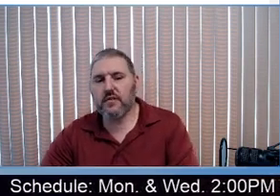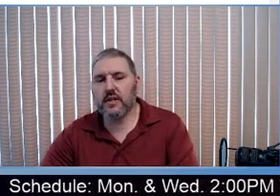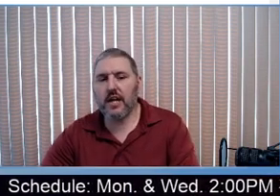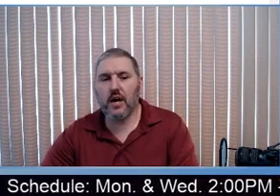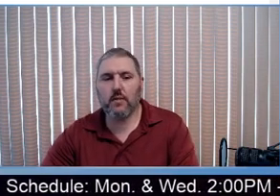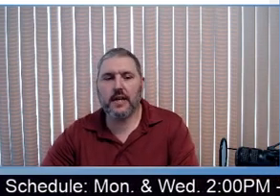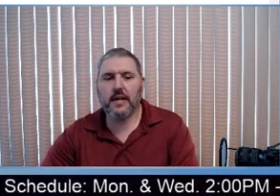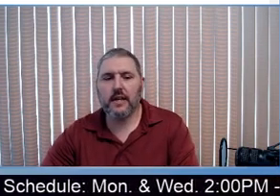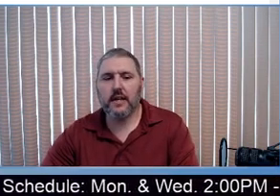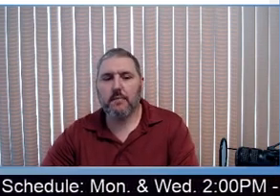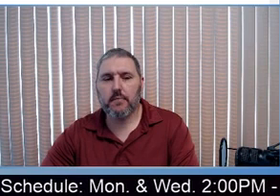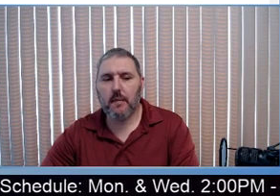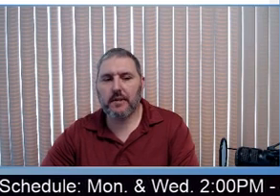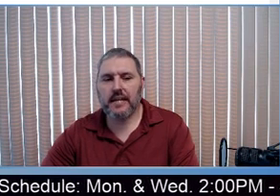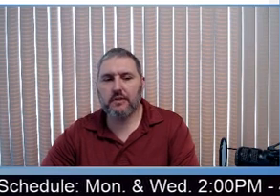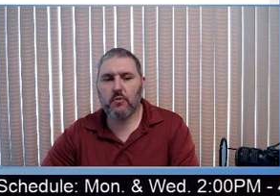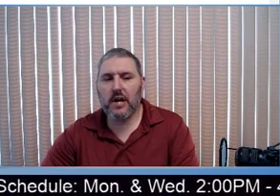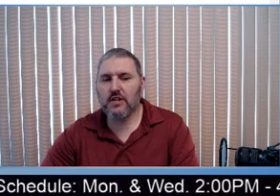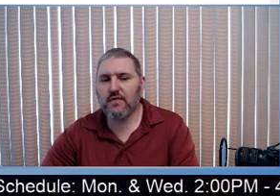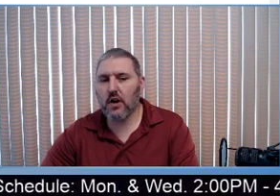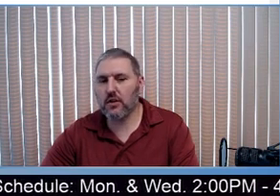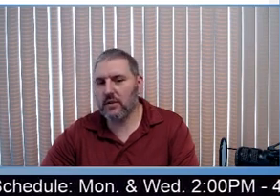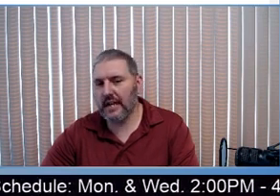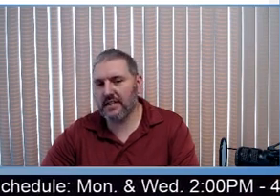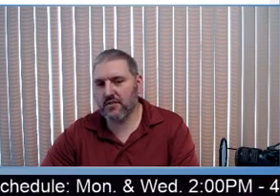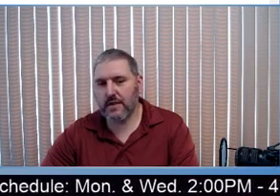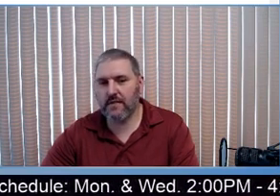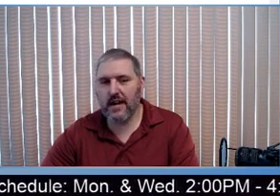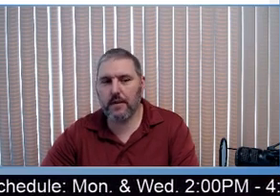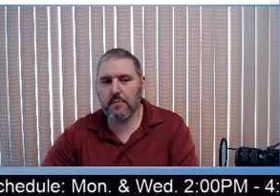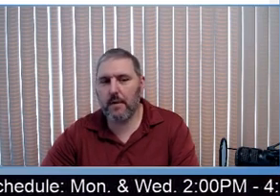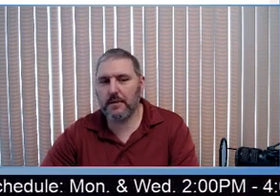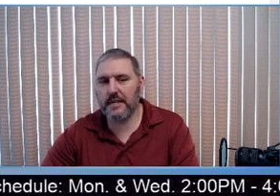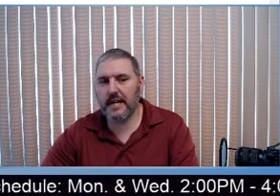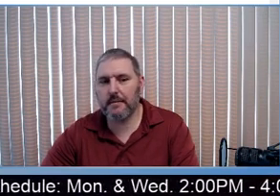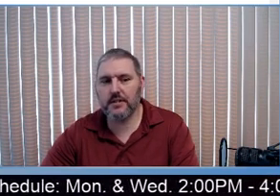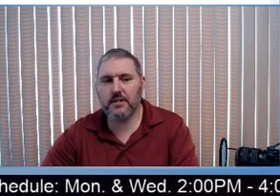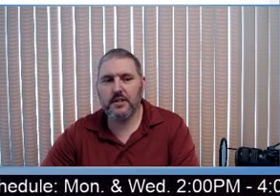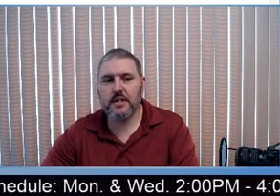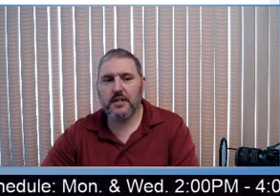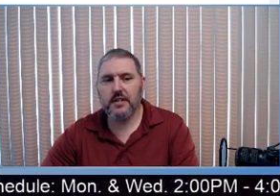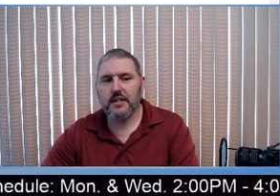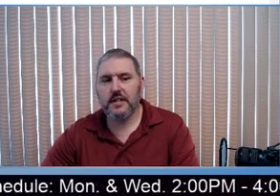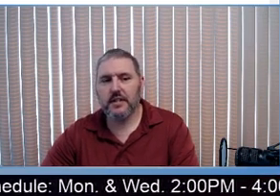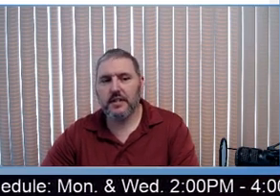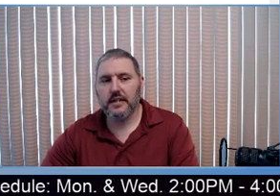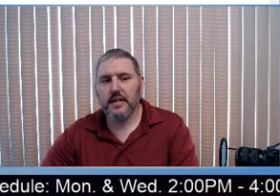Walgreens Central and Lowry property damage, Wells Fargo Lake Street fire and property damage,